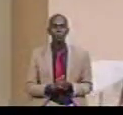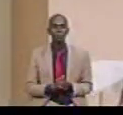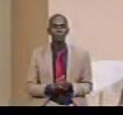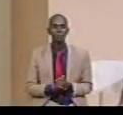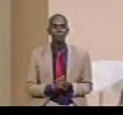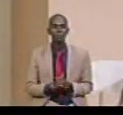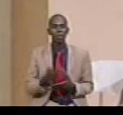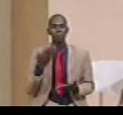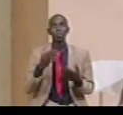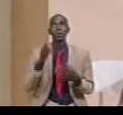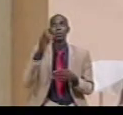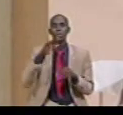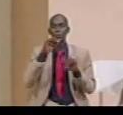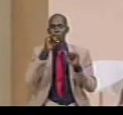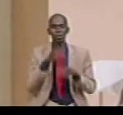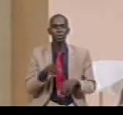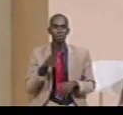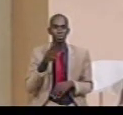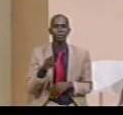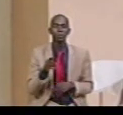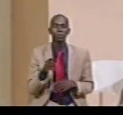And may God bless you.